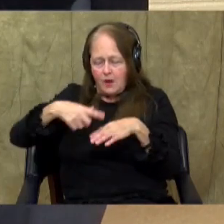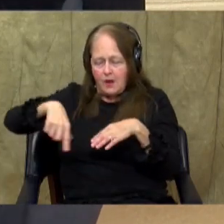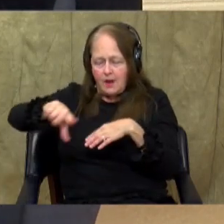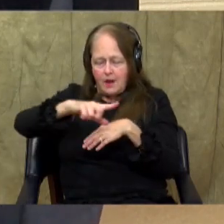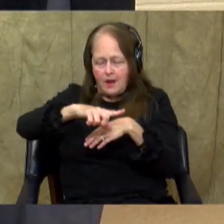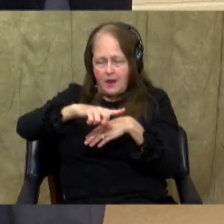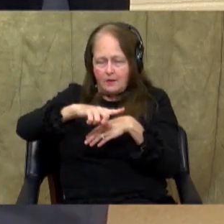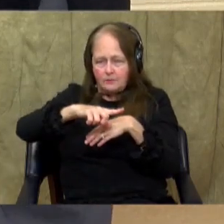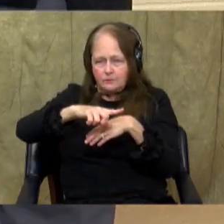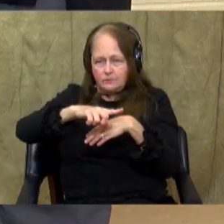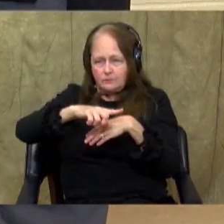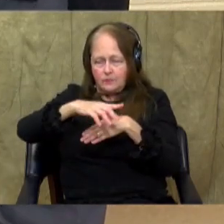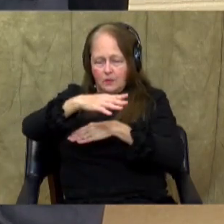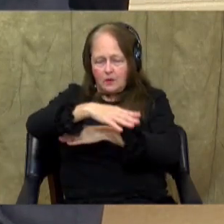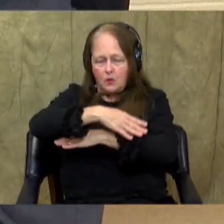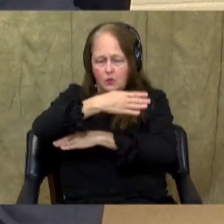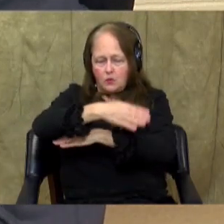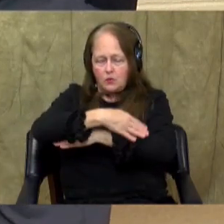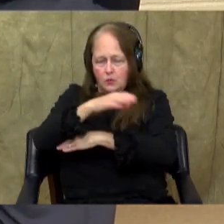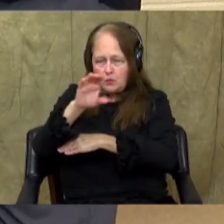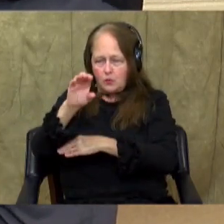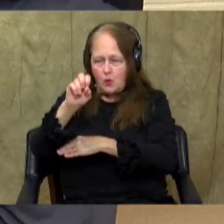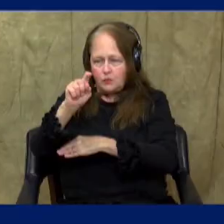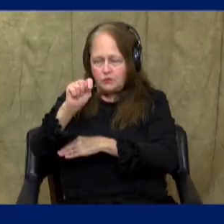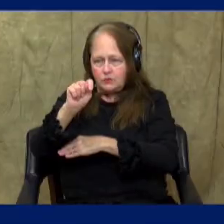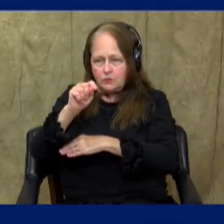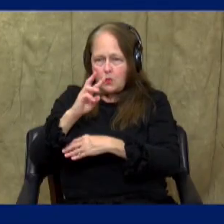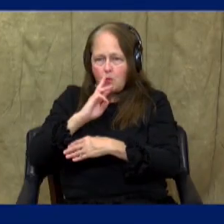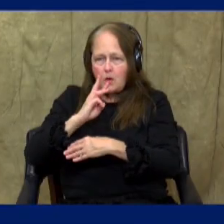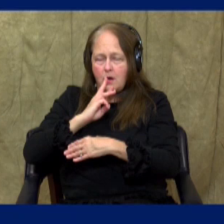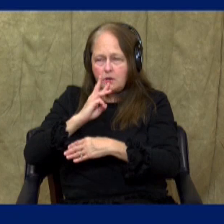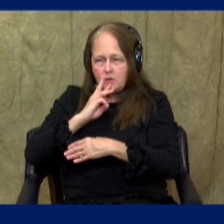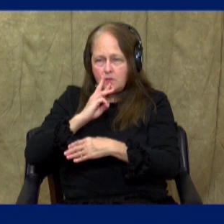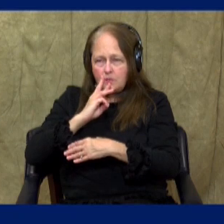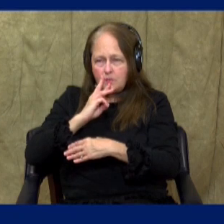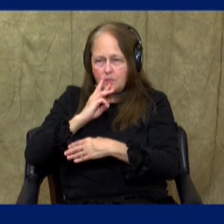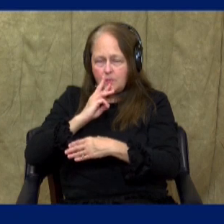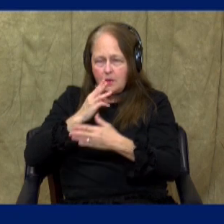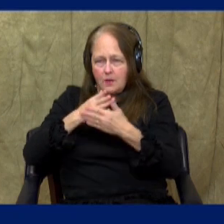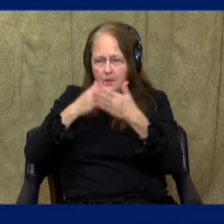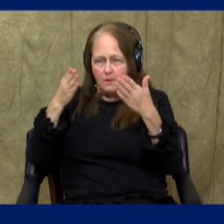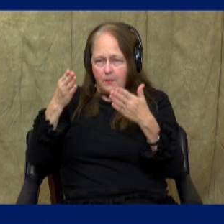coast. Does that make sense? What do they have in common? Water.